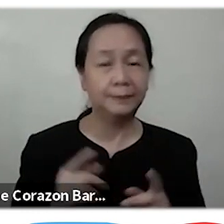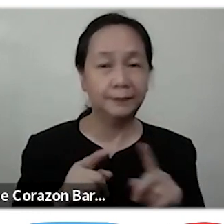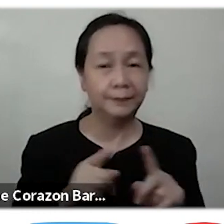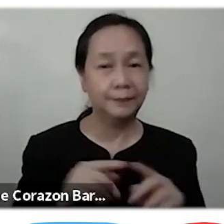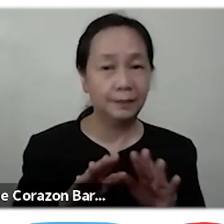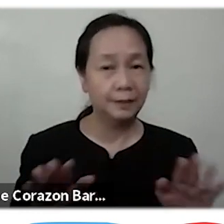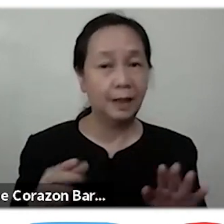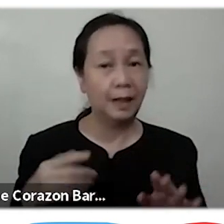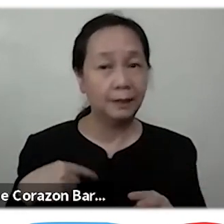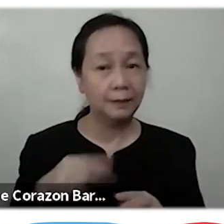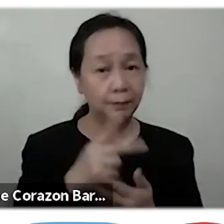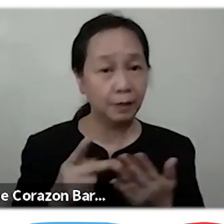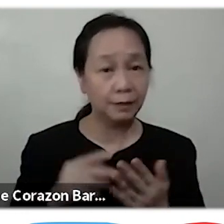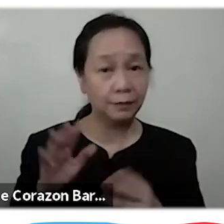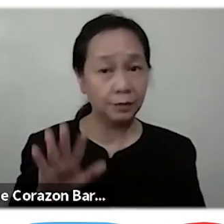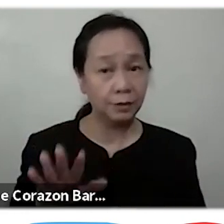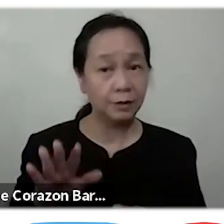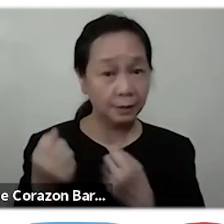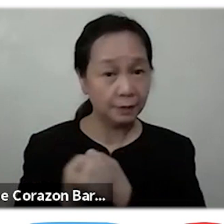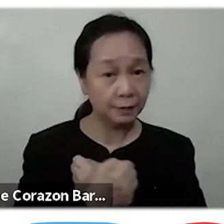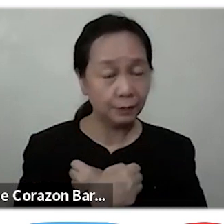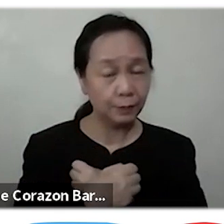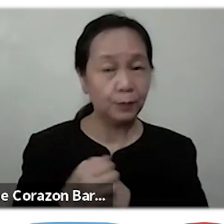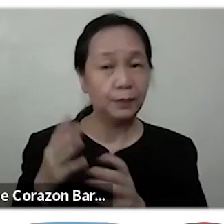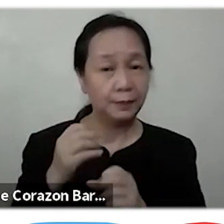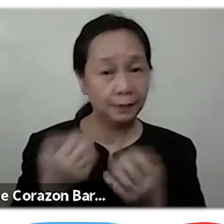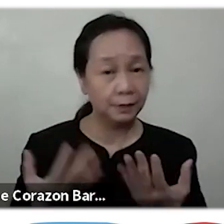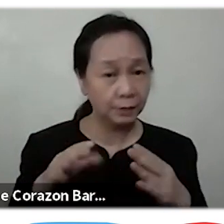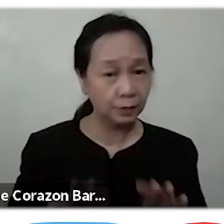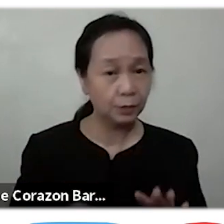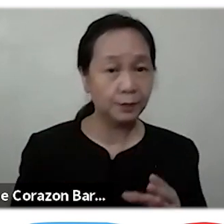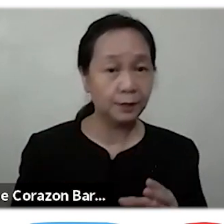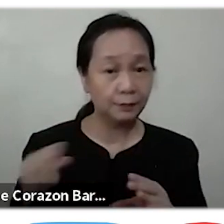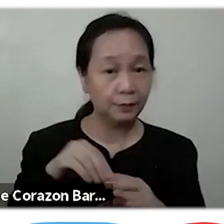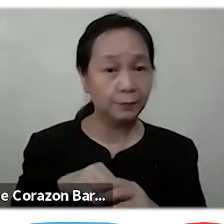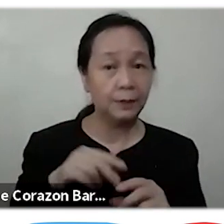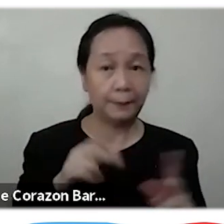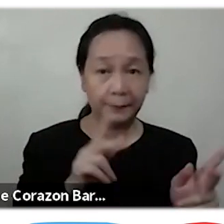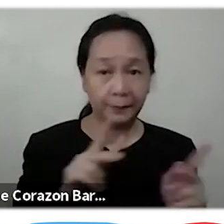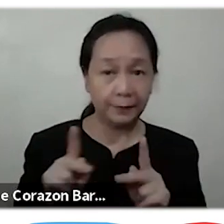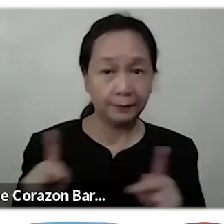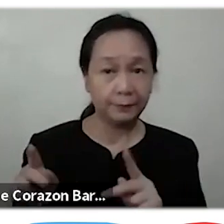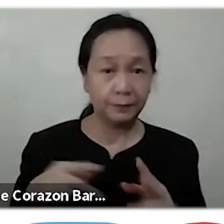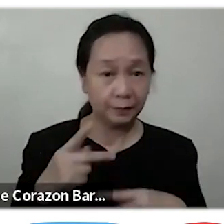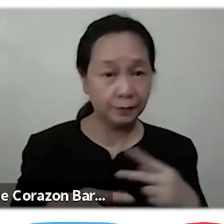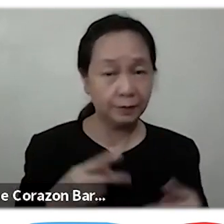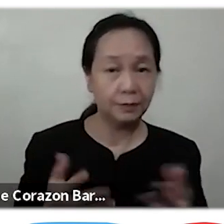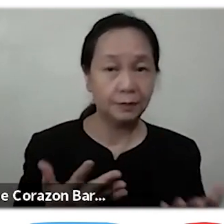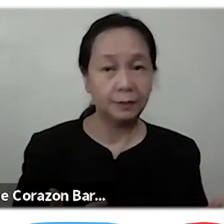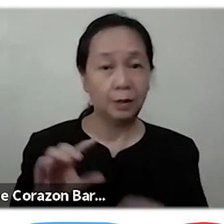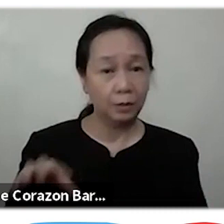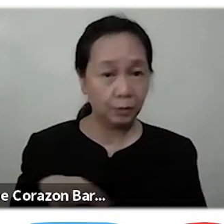we, as a part of Child Club, used to get chance to get involved in the planning process with the government itself, local